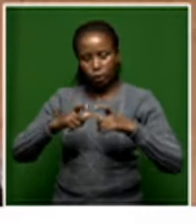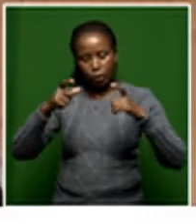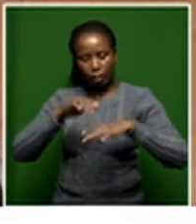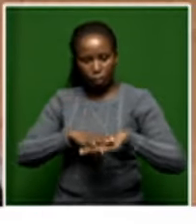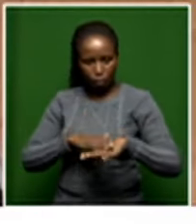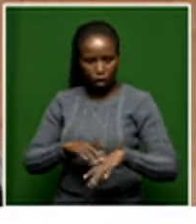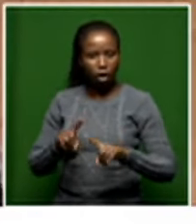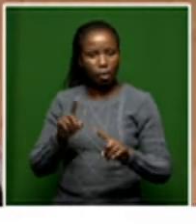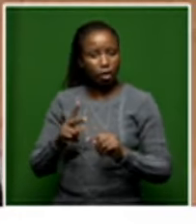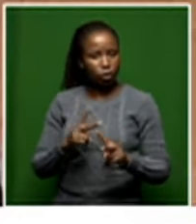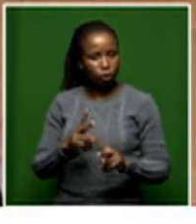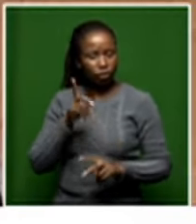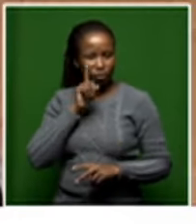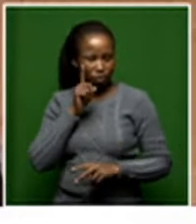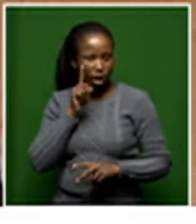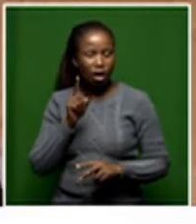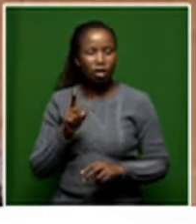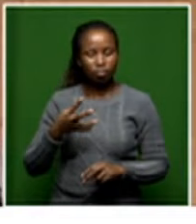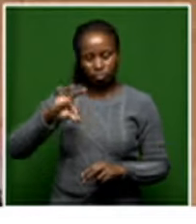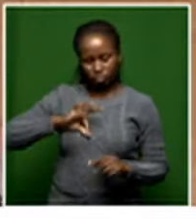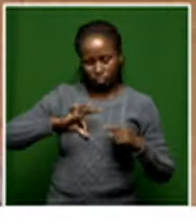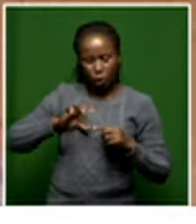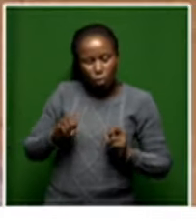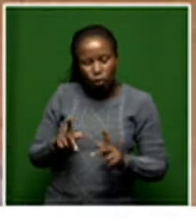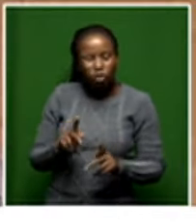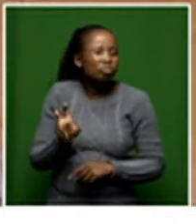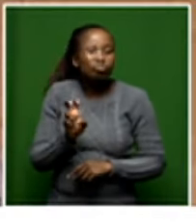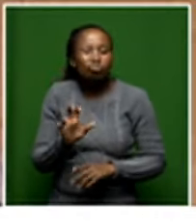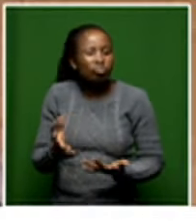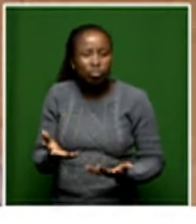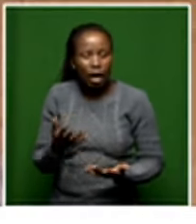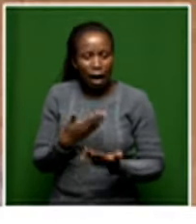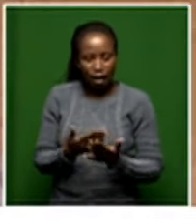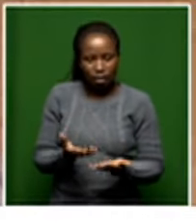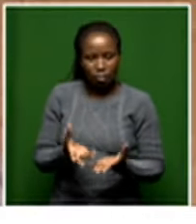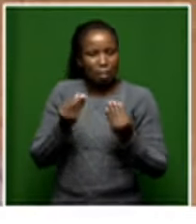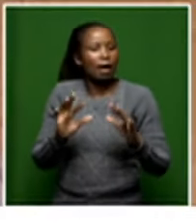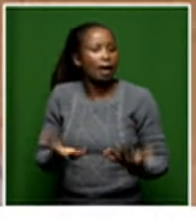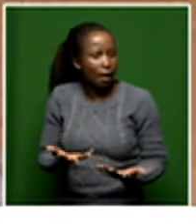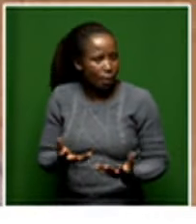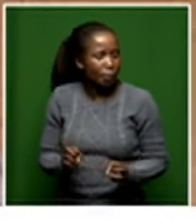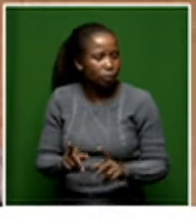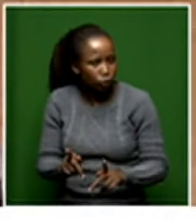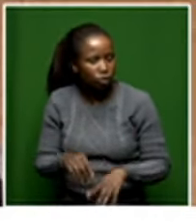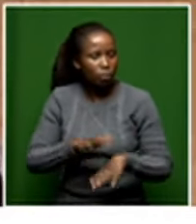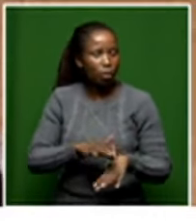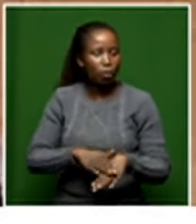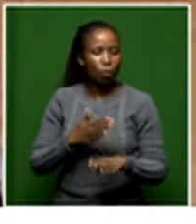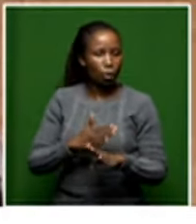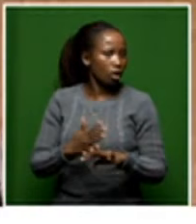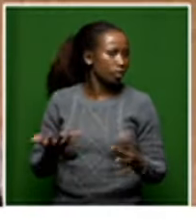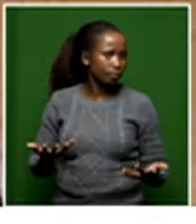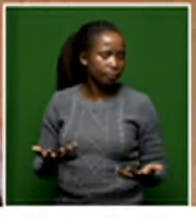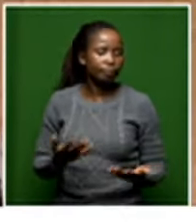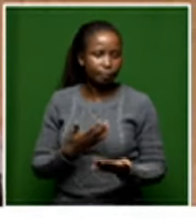earning opportunities are, how they're earning money, how within their local context they can expand and look at